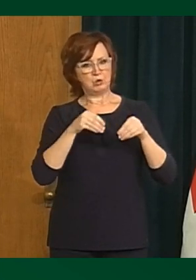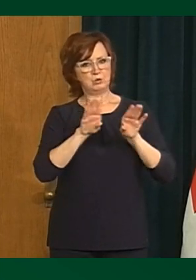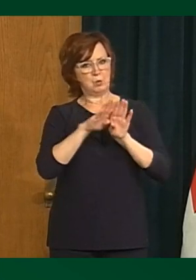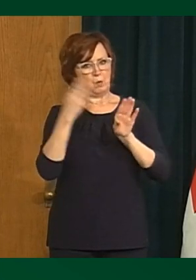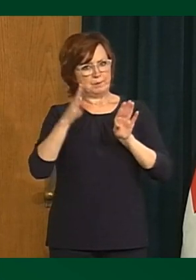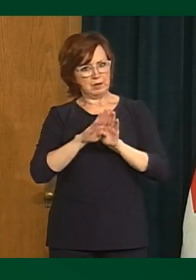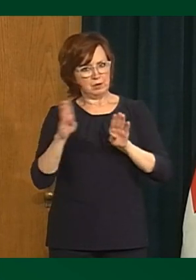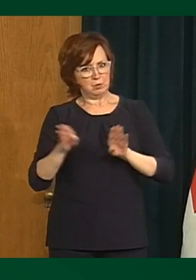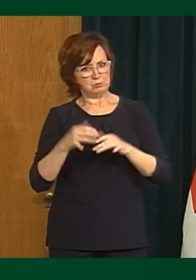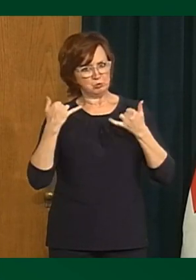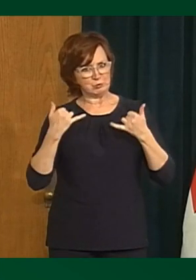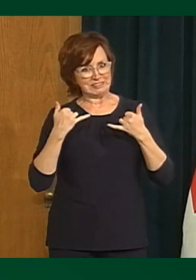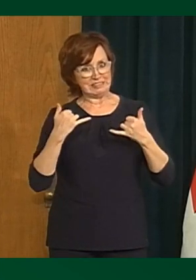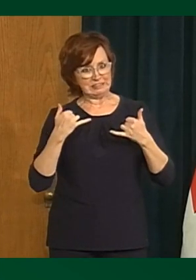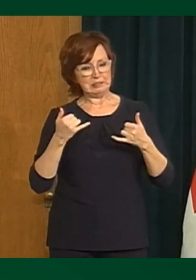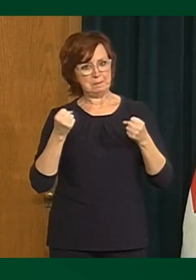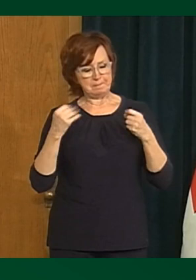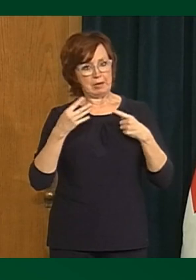time to,